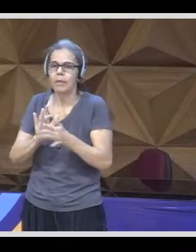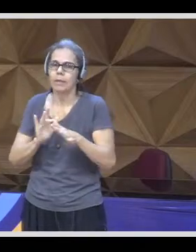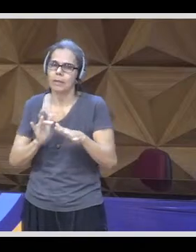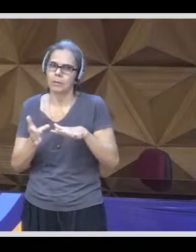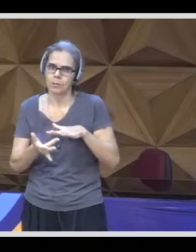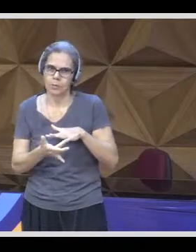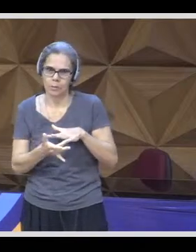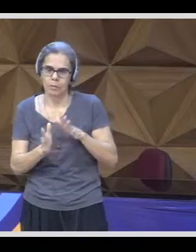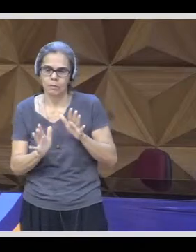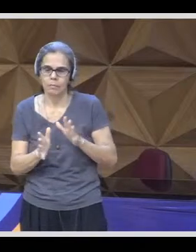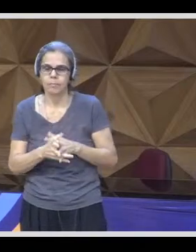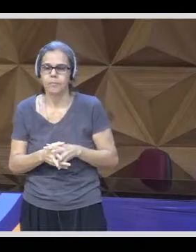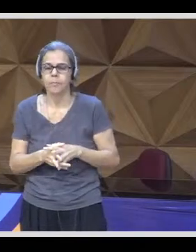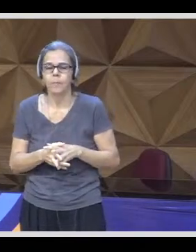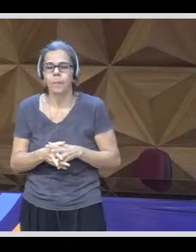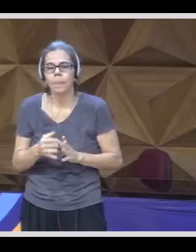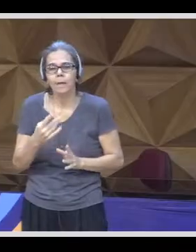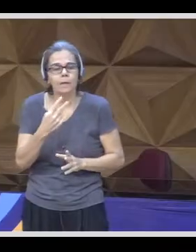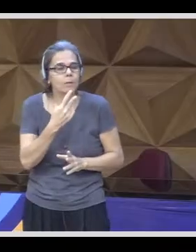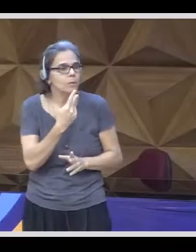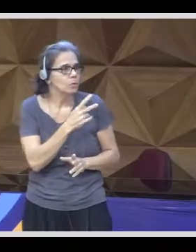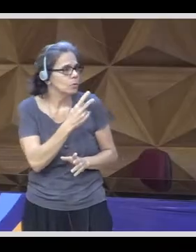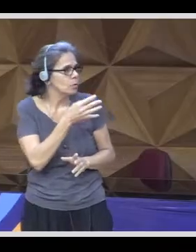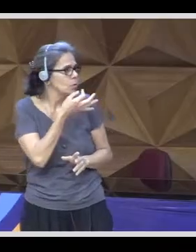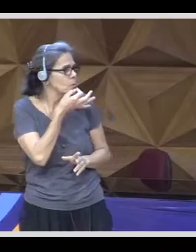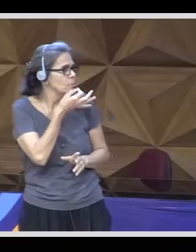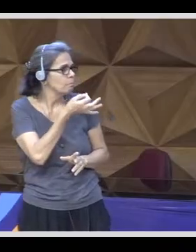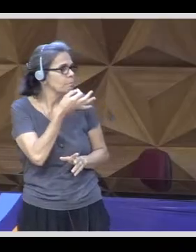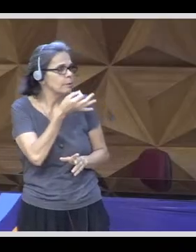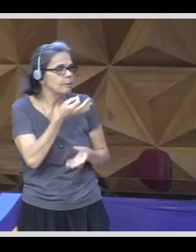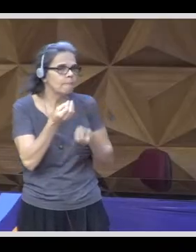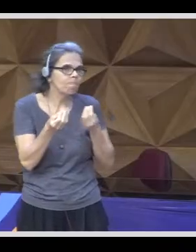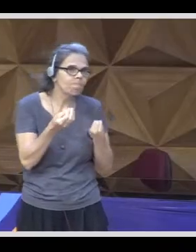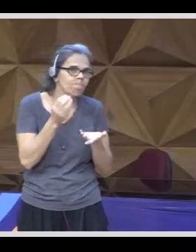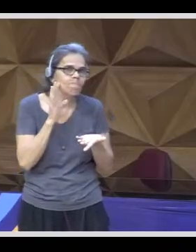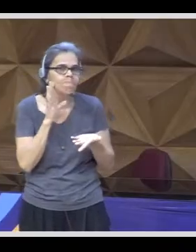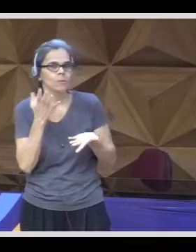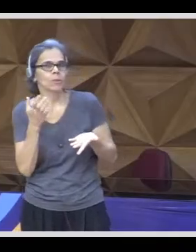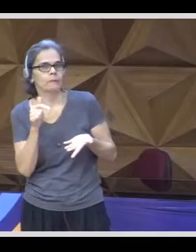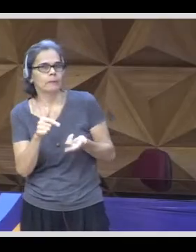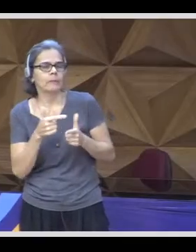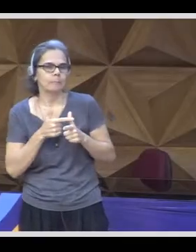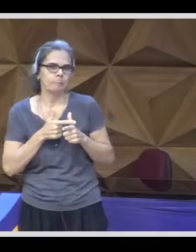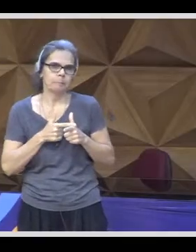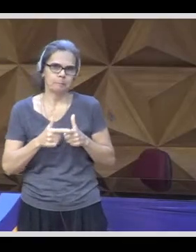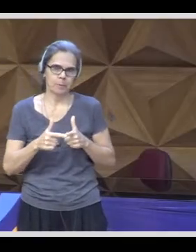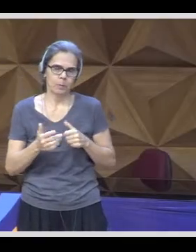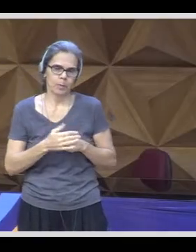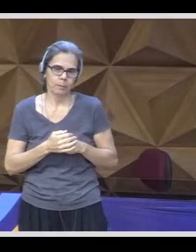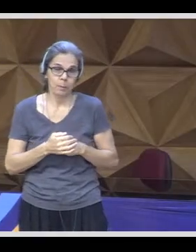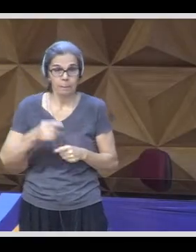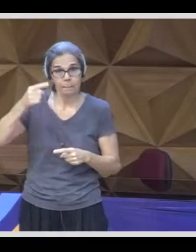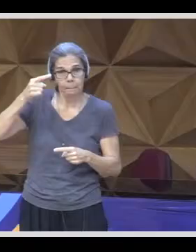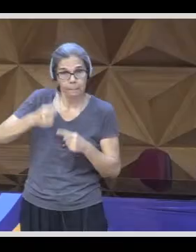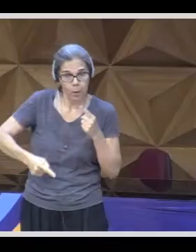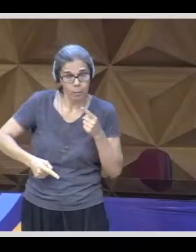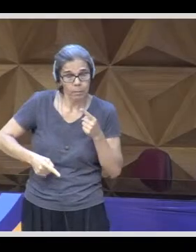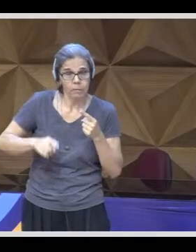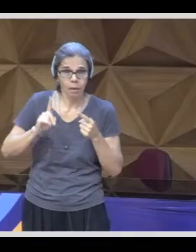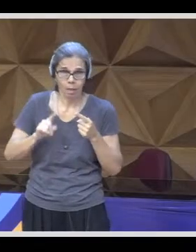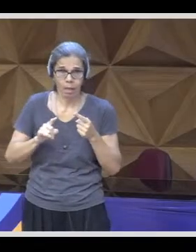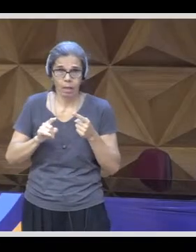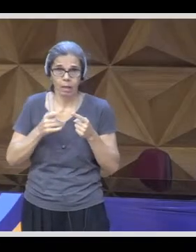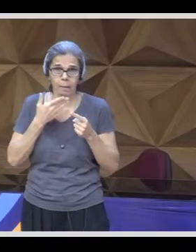be your opinion in terms of addressing this problem? Is doing a ban a good solution to this problem, or should we look